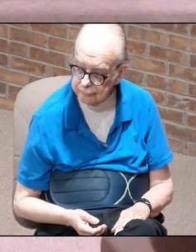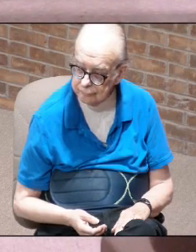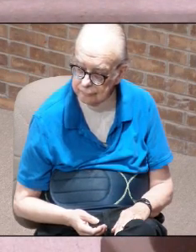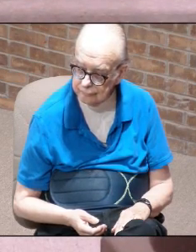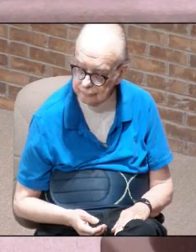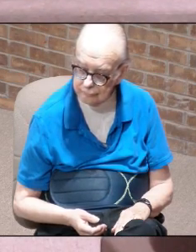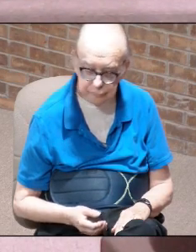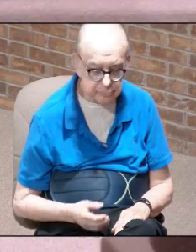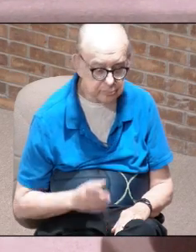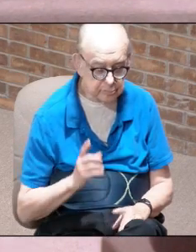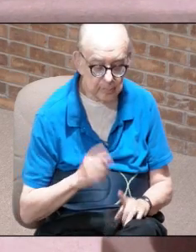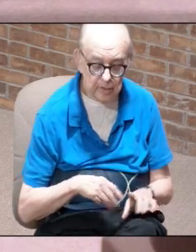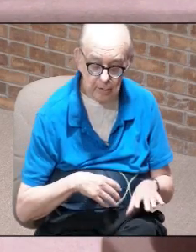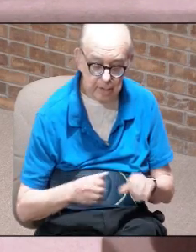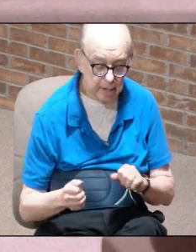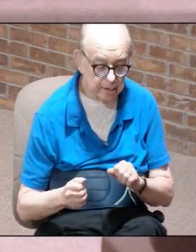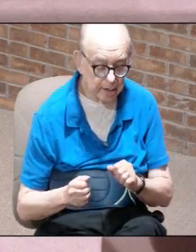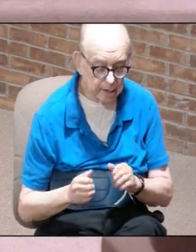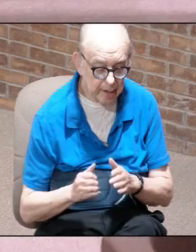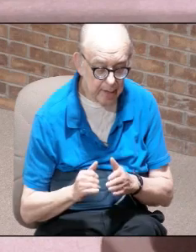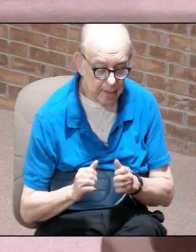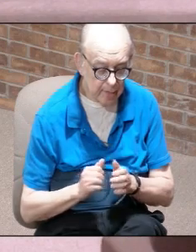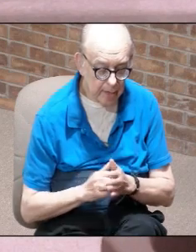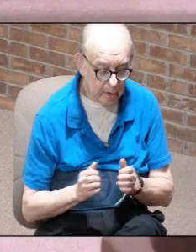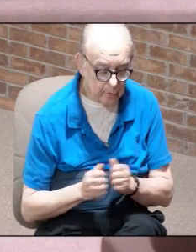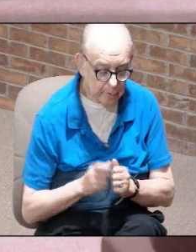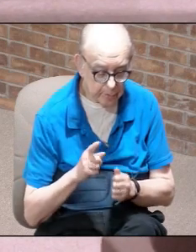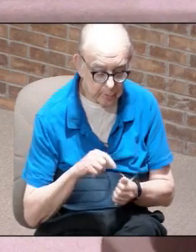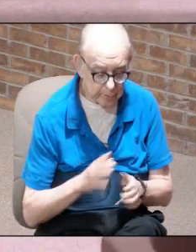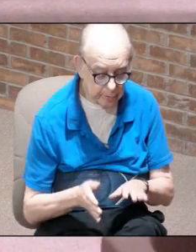You're not taking it with you, right?